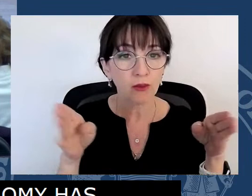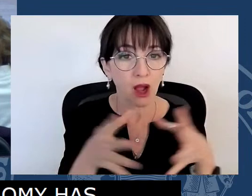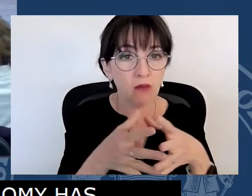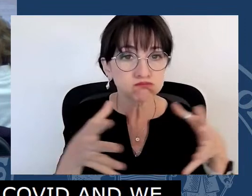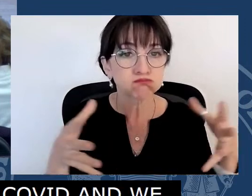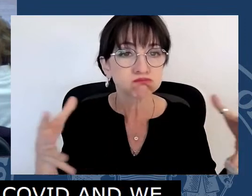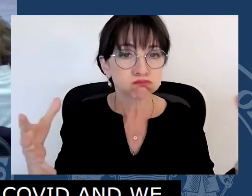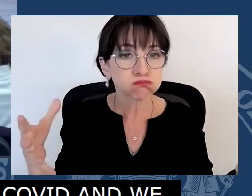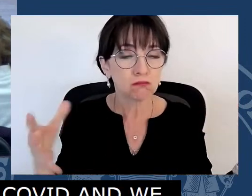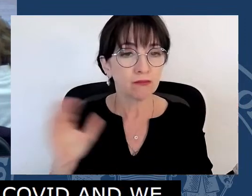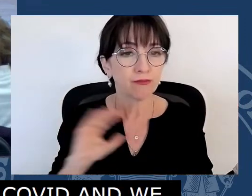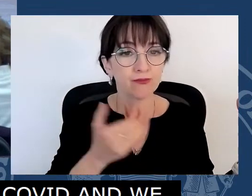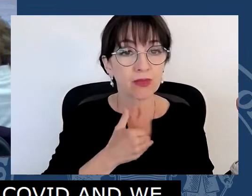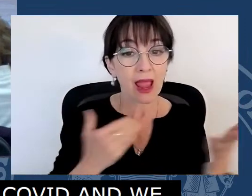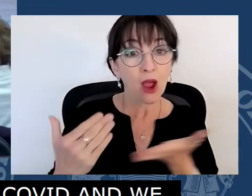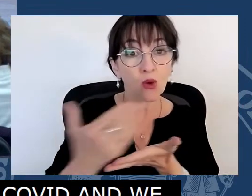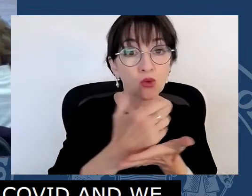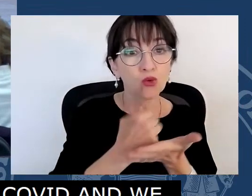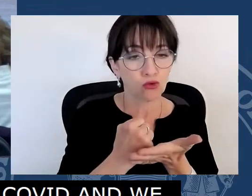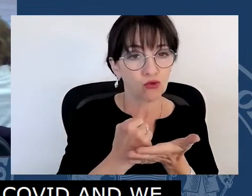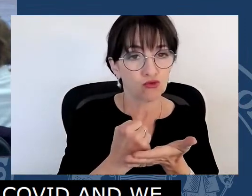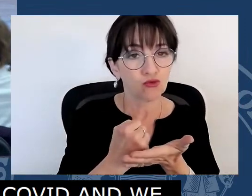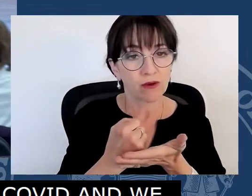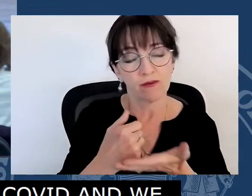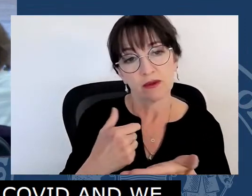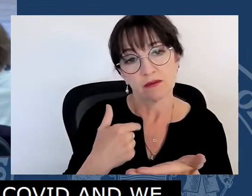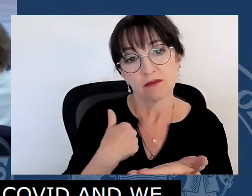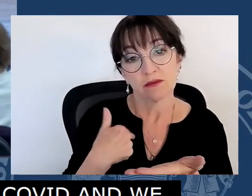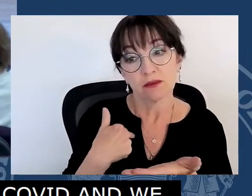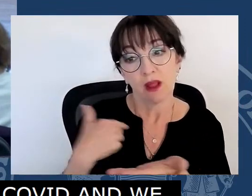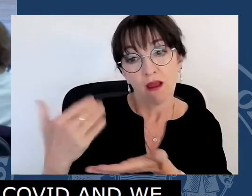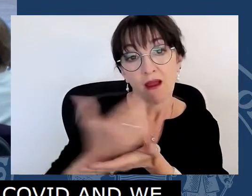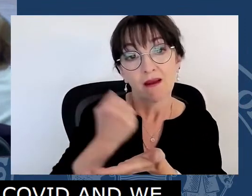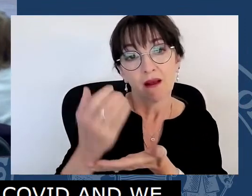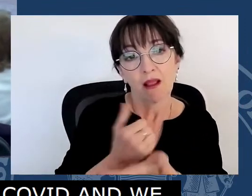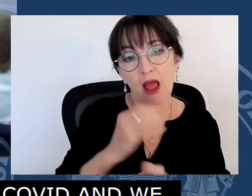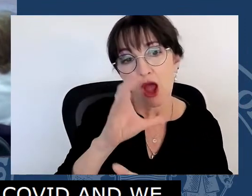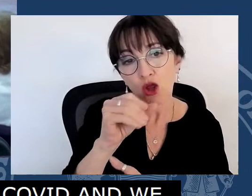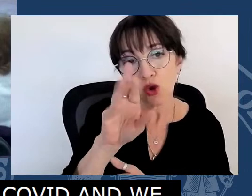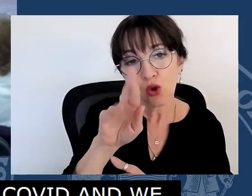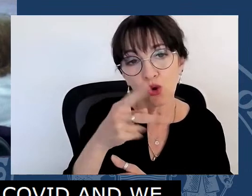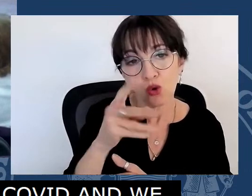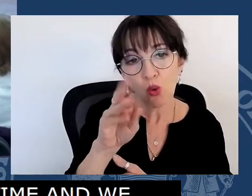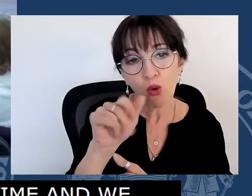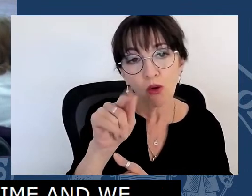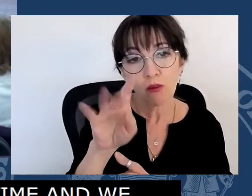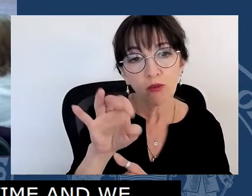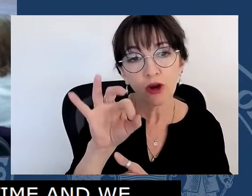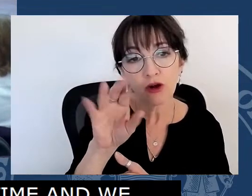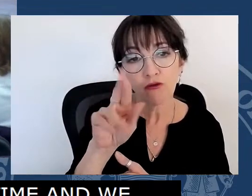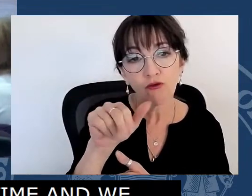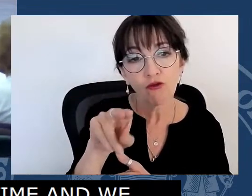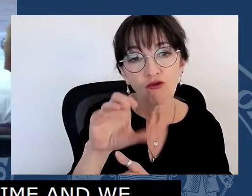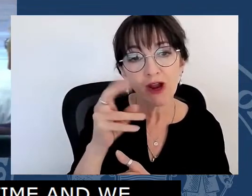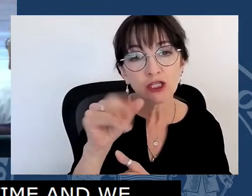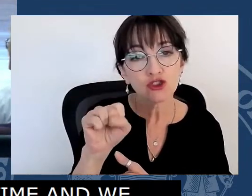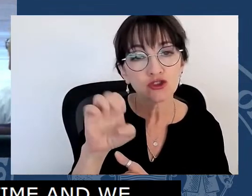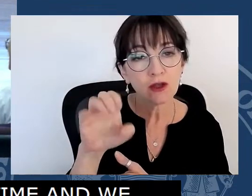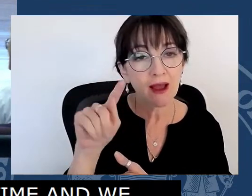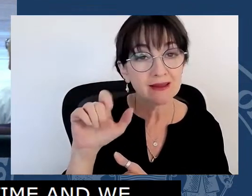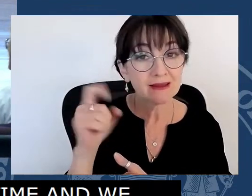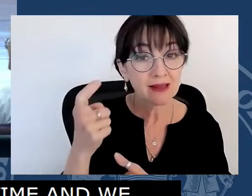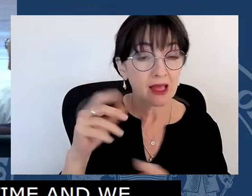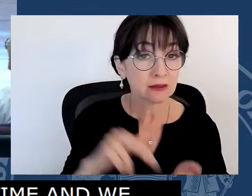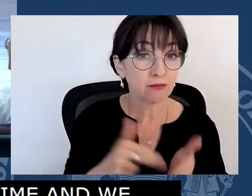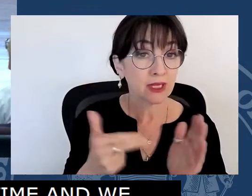from what's called corporate franchise taxes. So the taxes companies pay to incorporate here in Delaware.